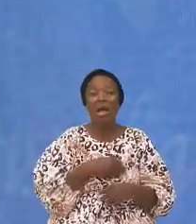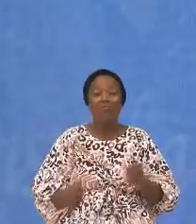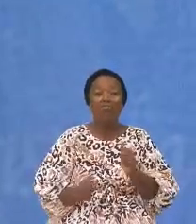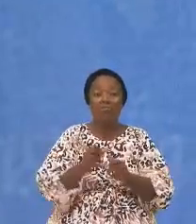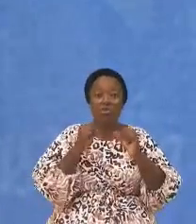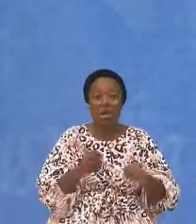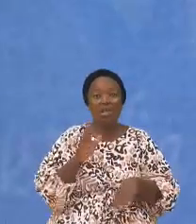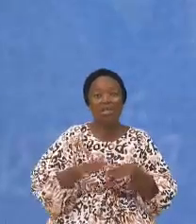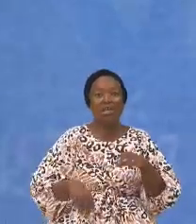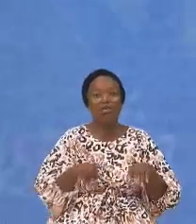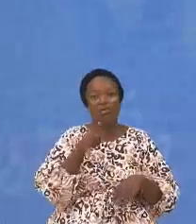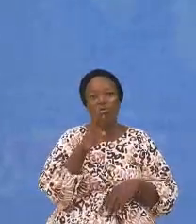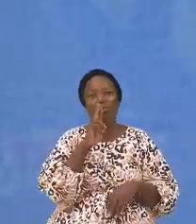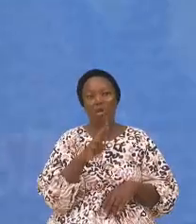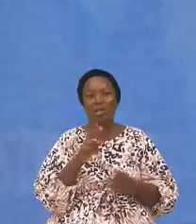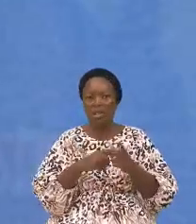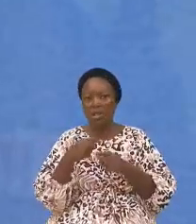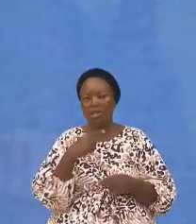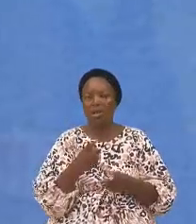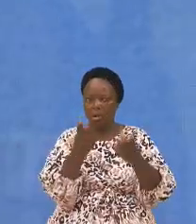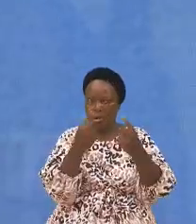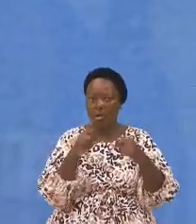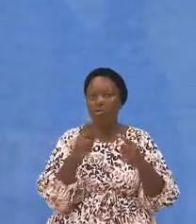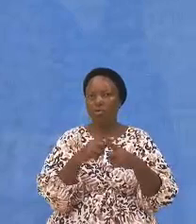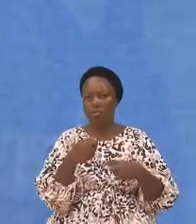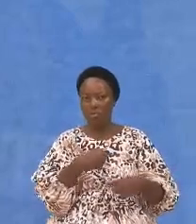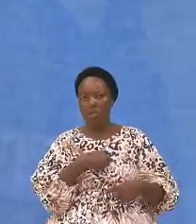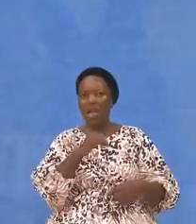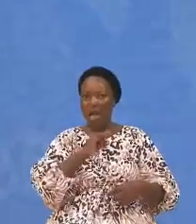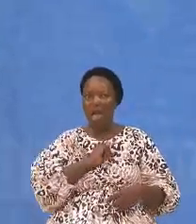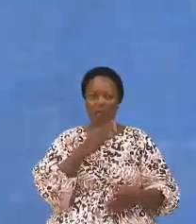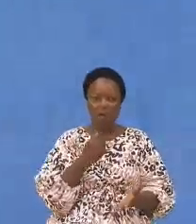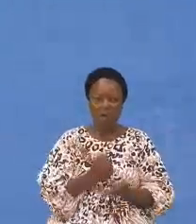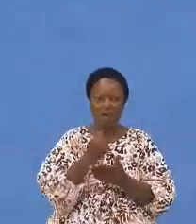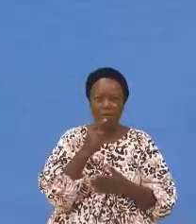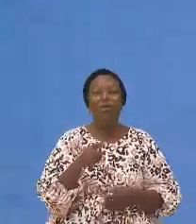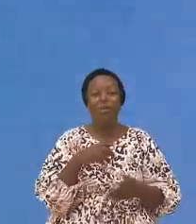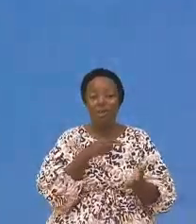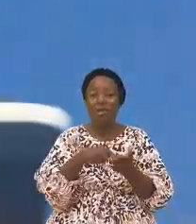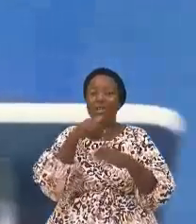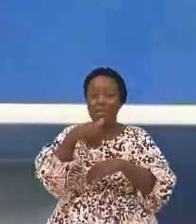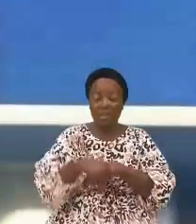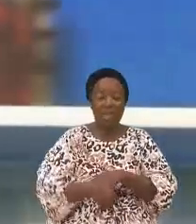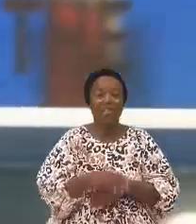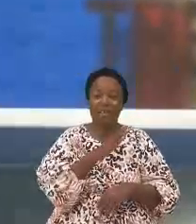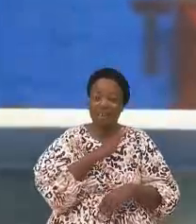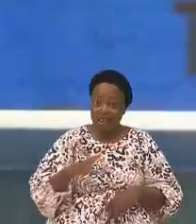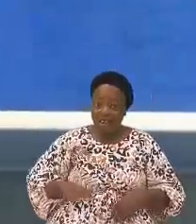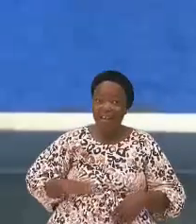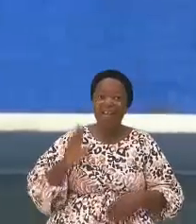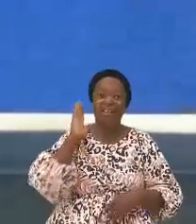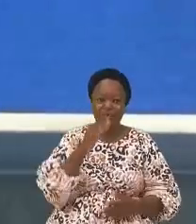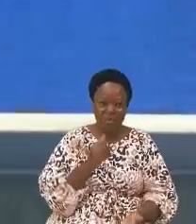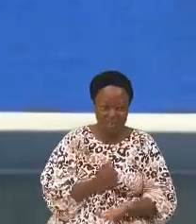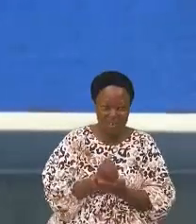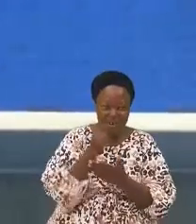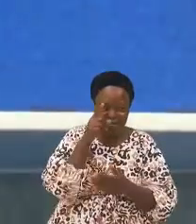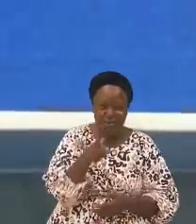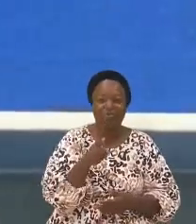is greater, is stronger than you are. And he said, come to me, I will help you.